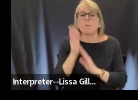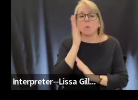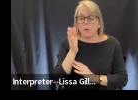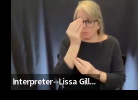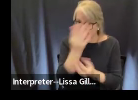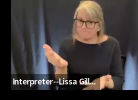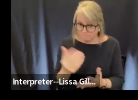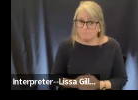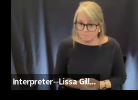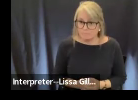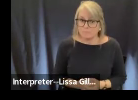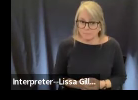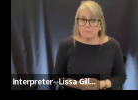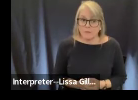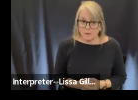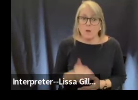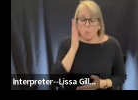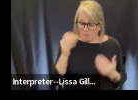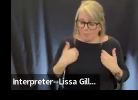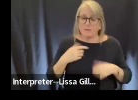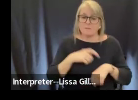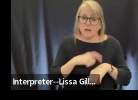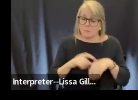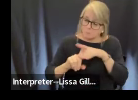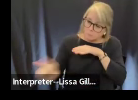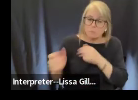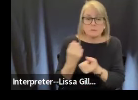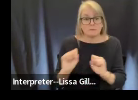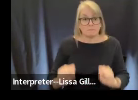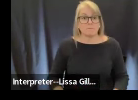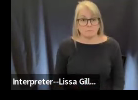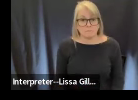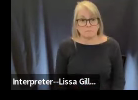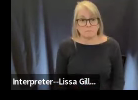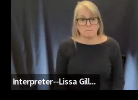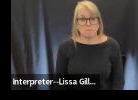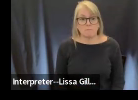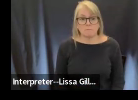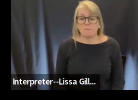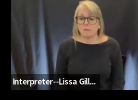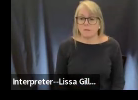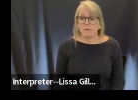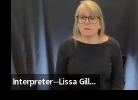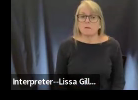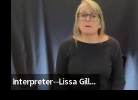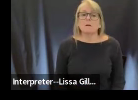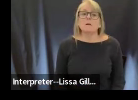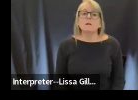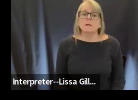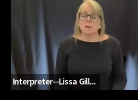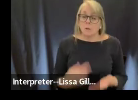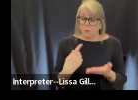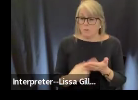on and give you the time to safely escape. And so the next step, of course, we talked about with the ladder and the chair, the